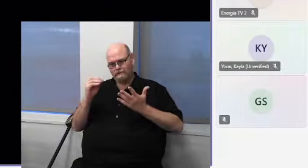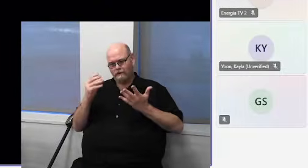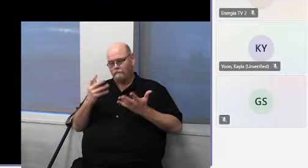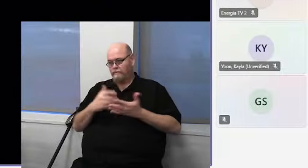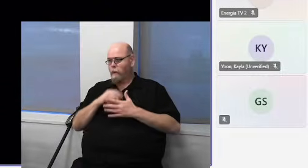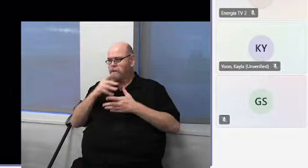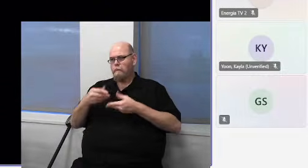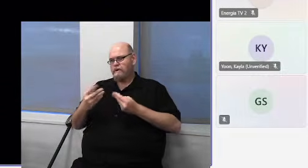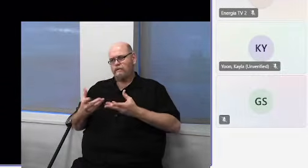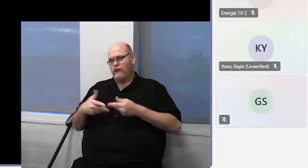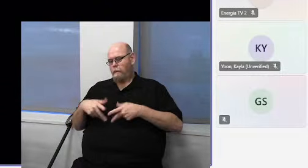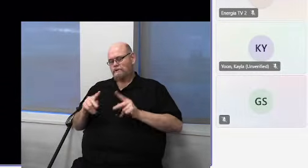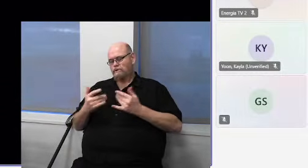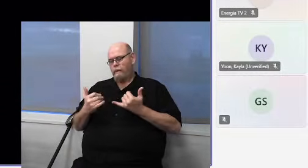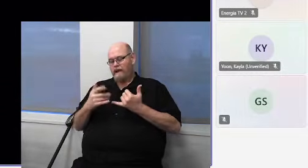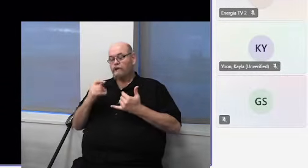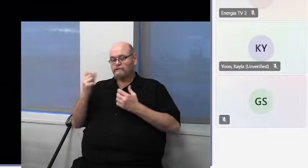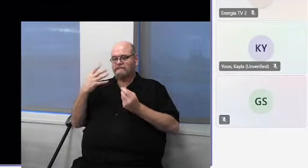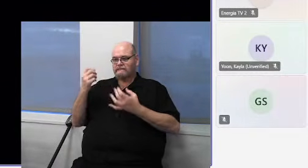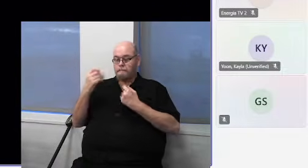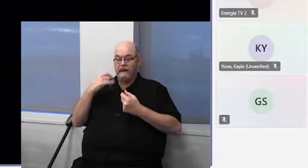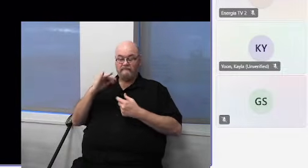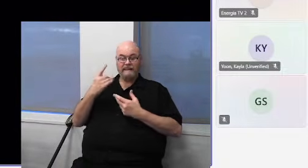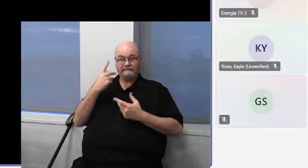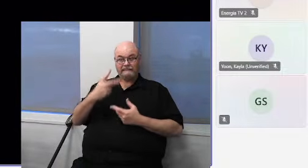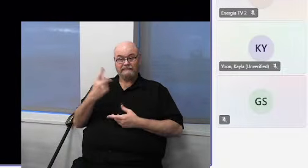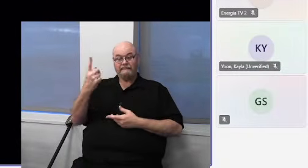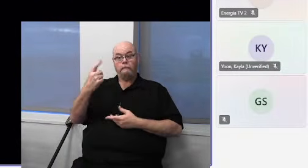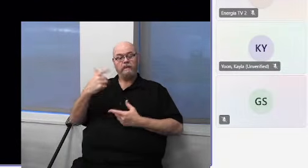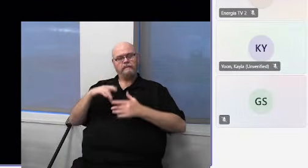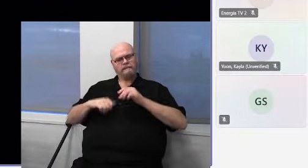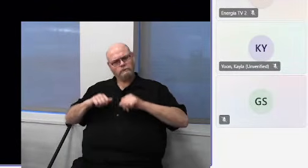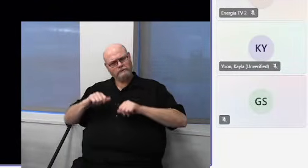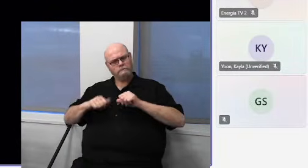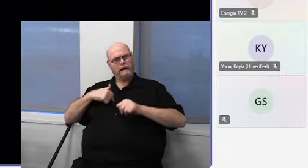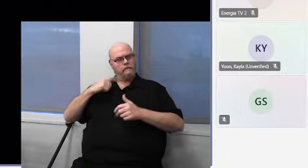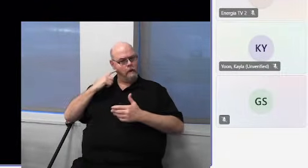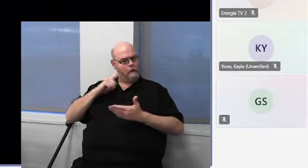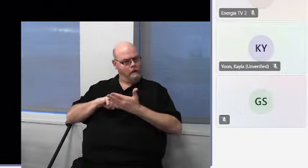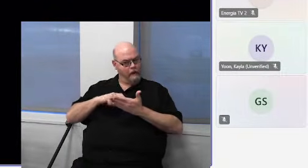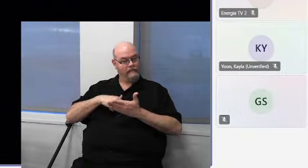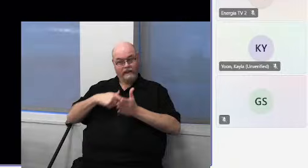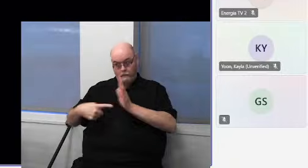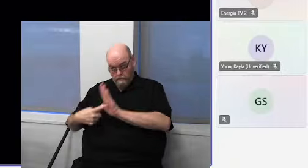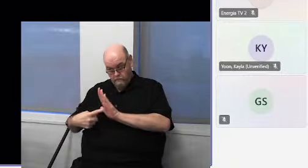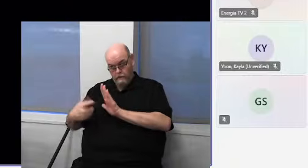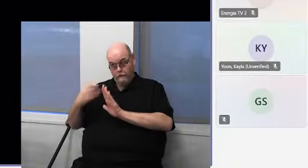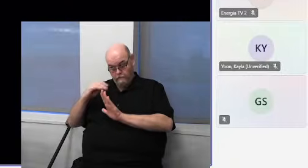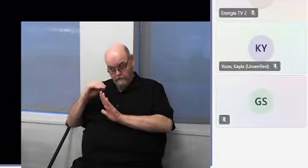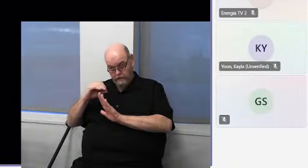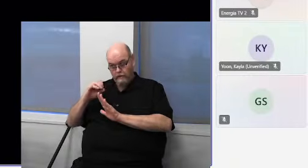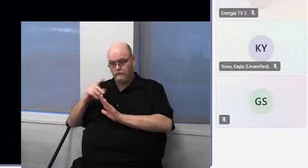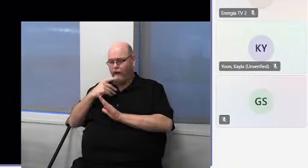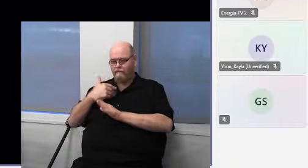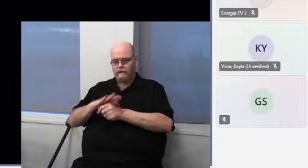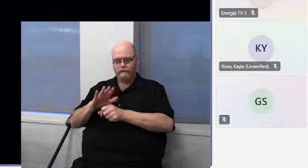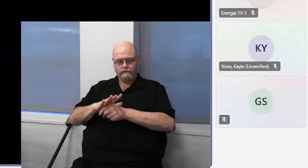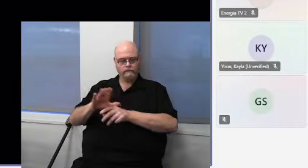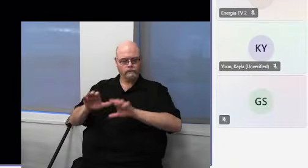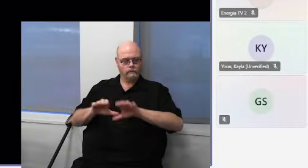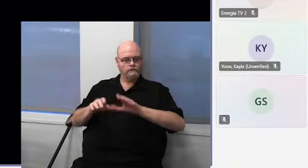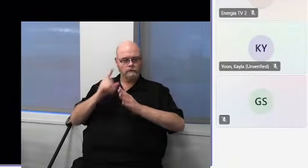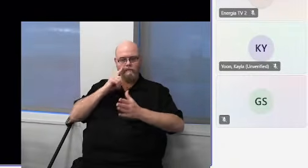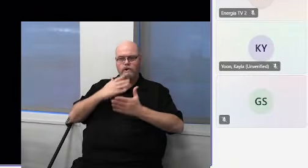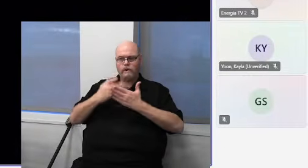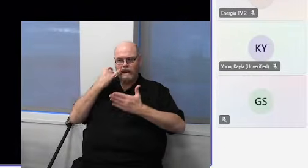Well, no, So I'm not going to give you that opportunity right now. Just send it in. And if I see something that's questionable, I've got an eye for it. I'll ask people's opinion. All right. You all have enough to